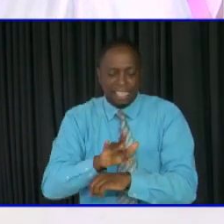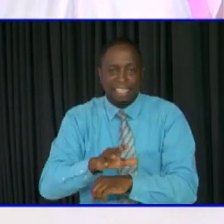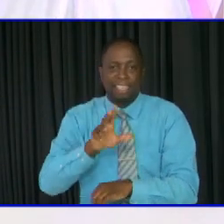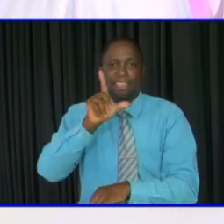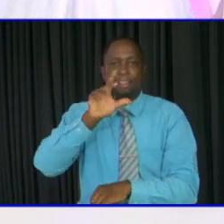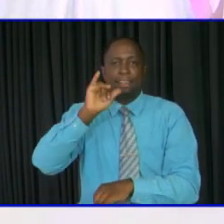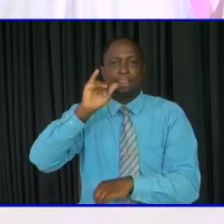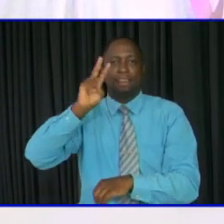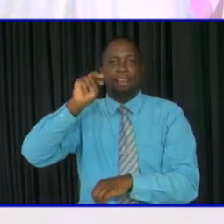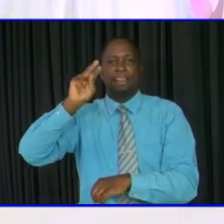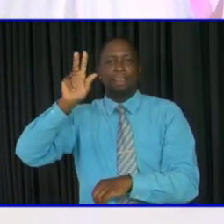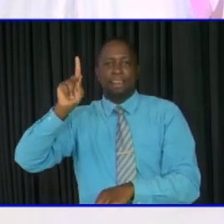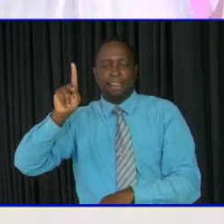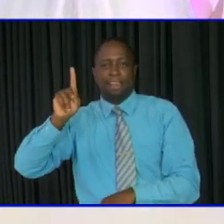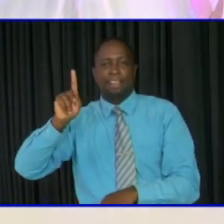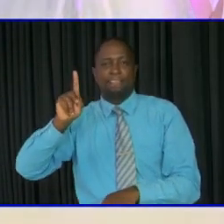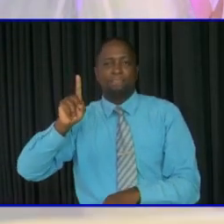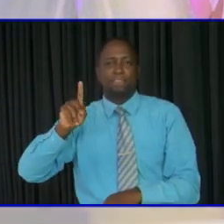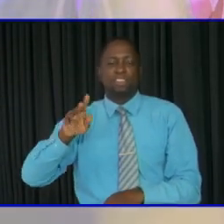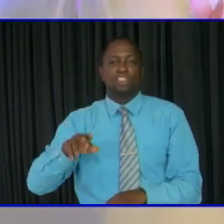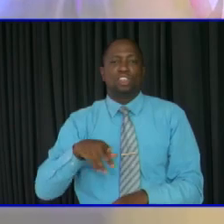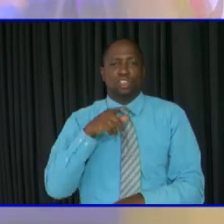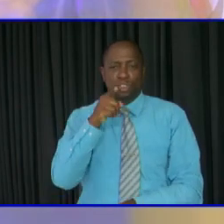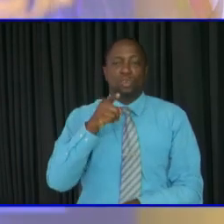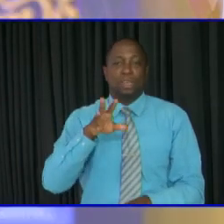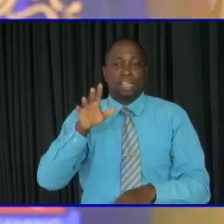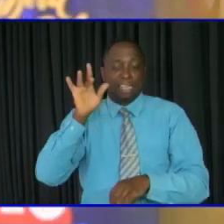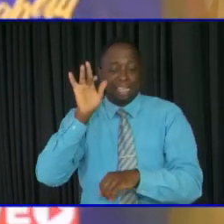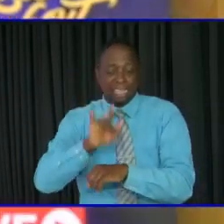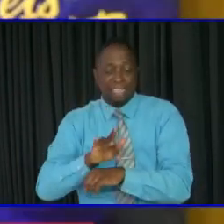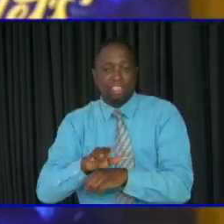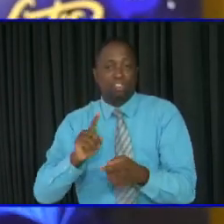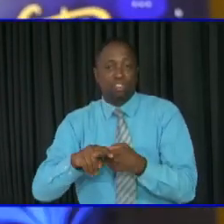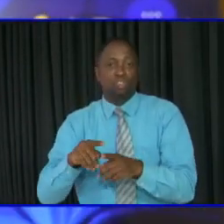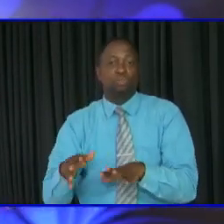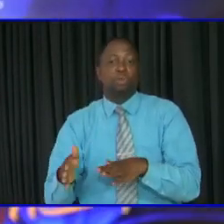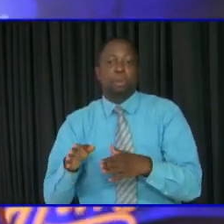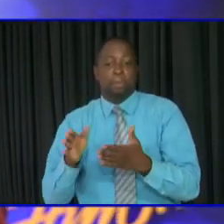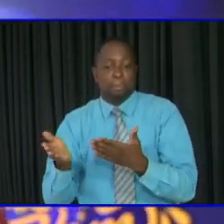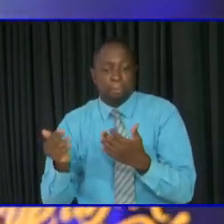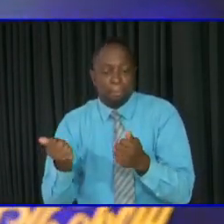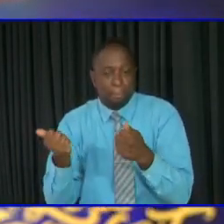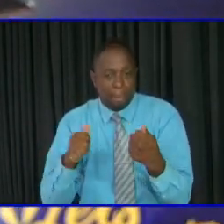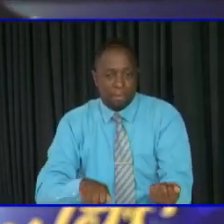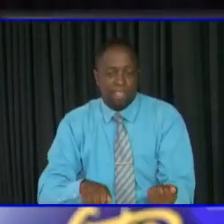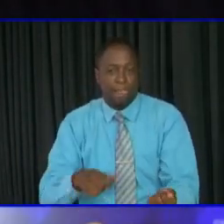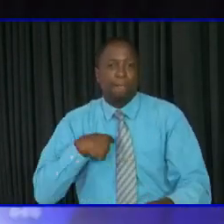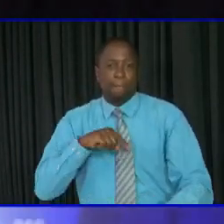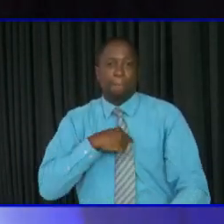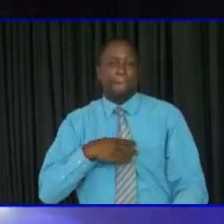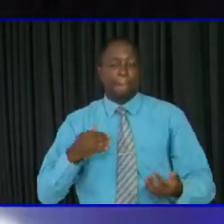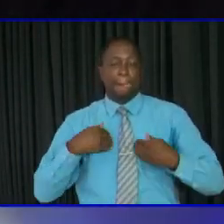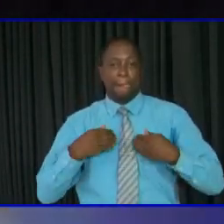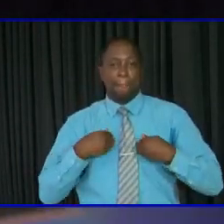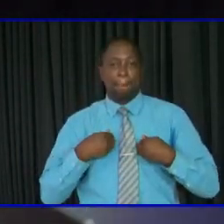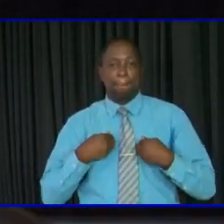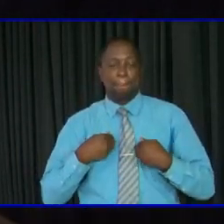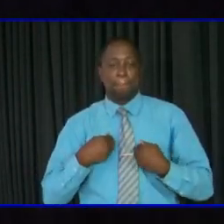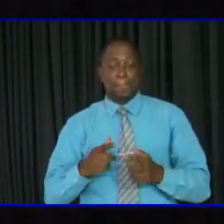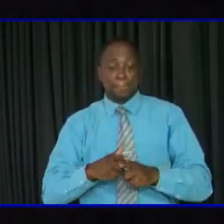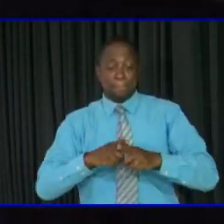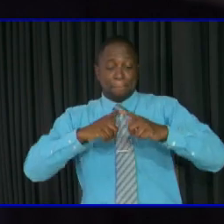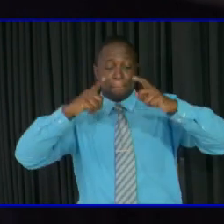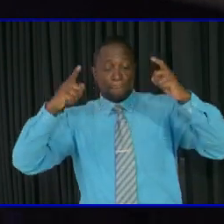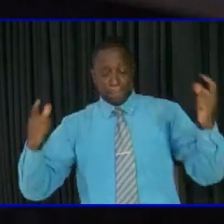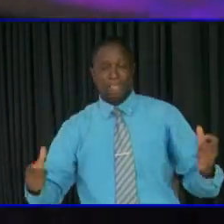recommit your life to Jesus. You're clicking to be baptized. We'll be having a massive final